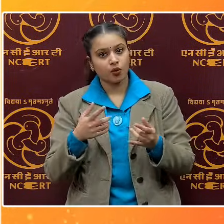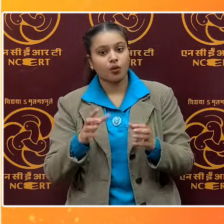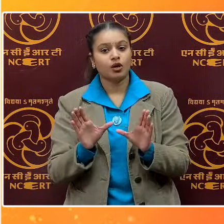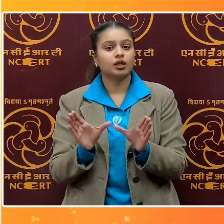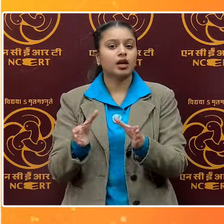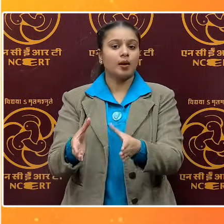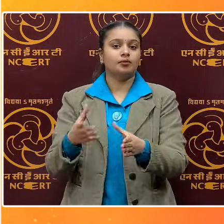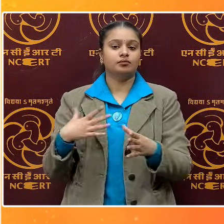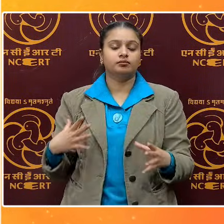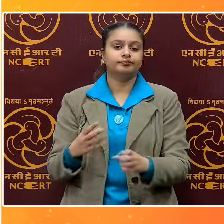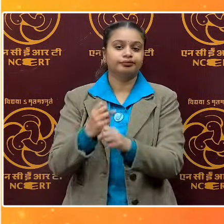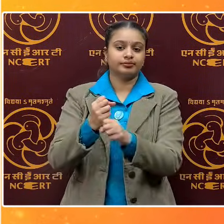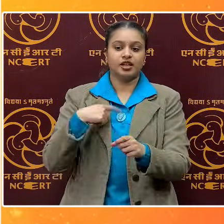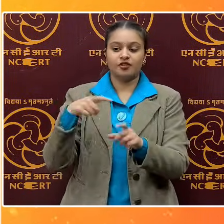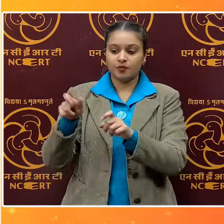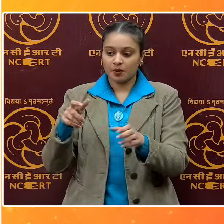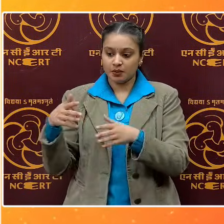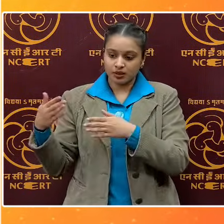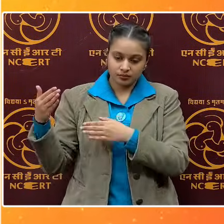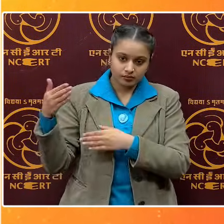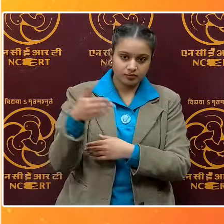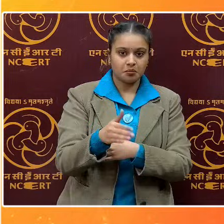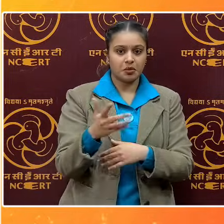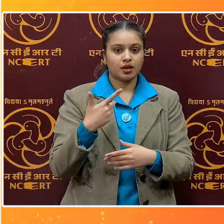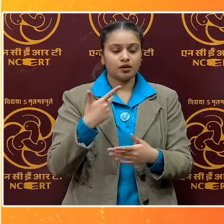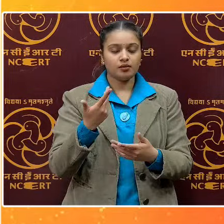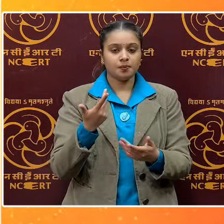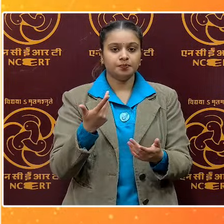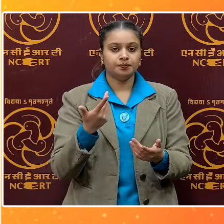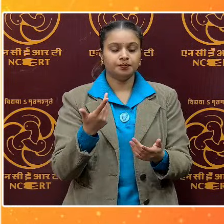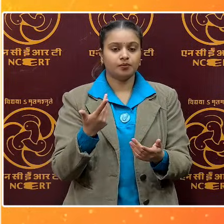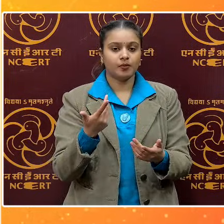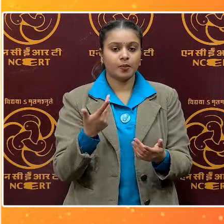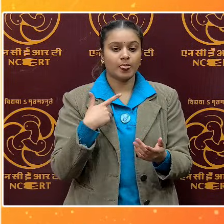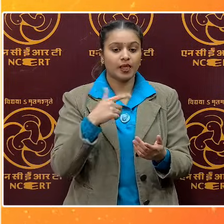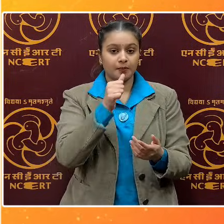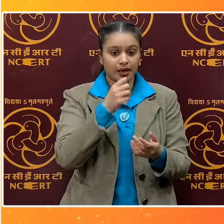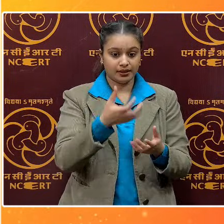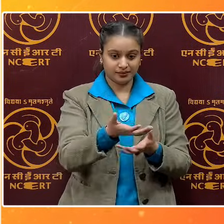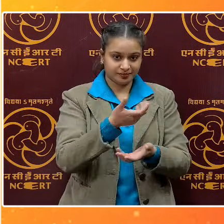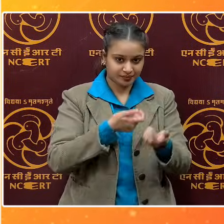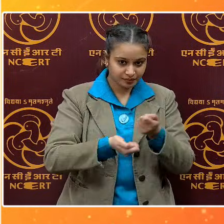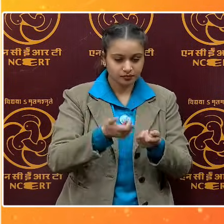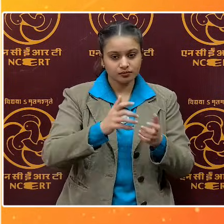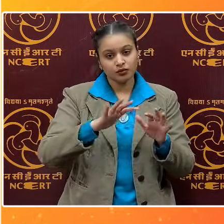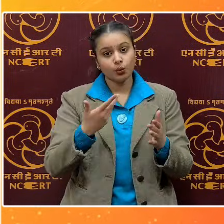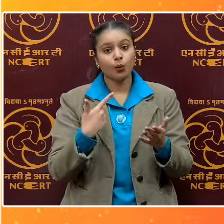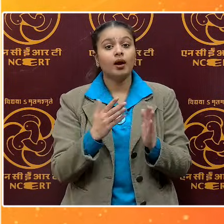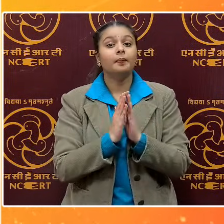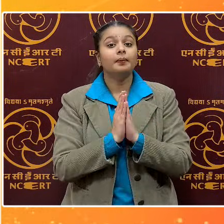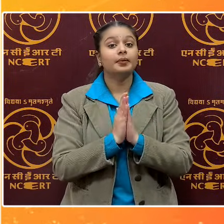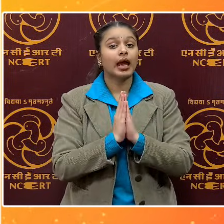together. People used to go over there to get water and even pray